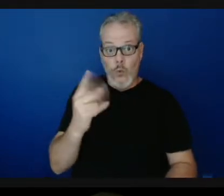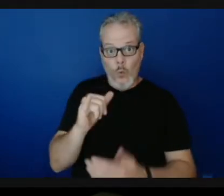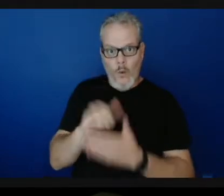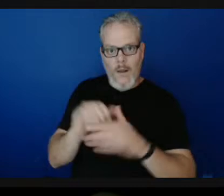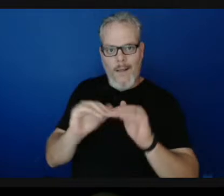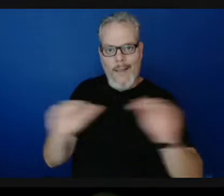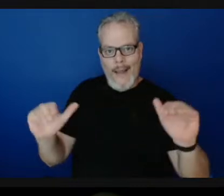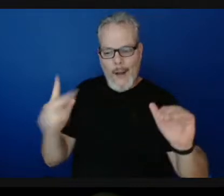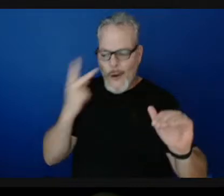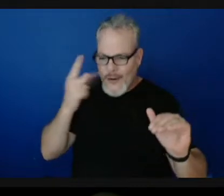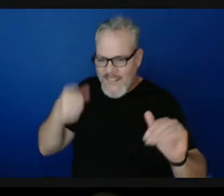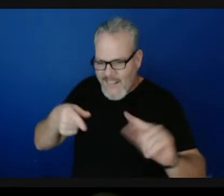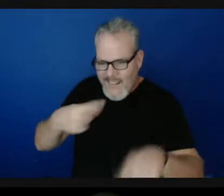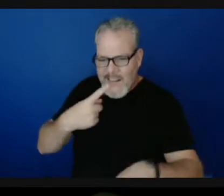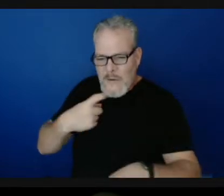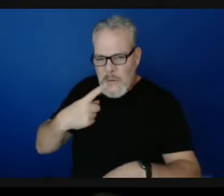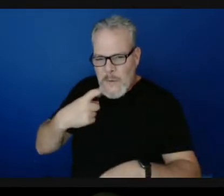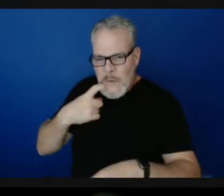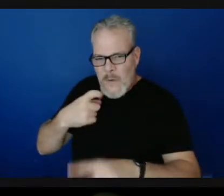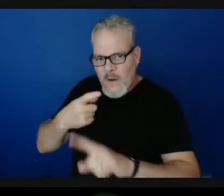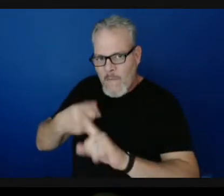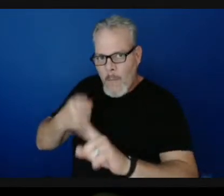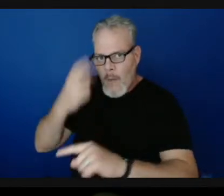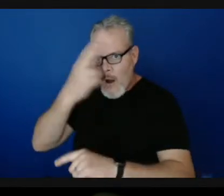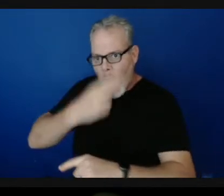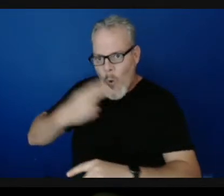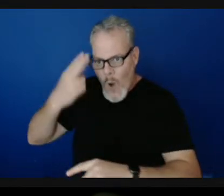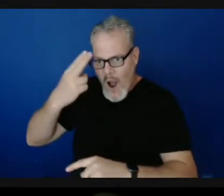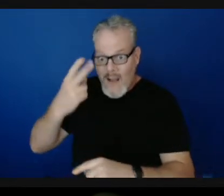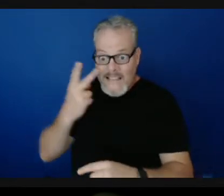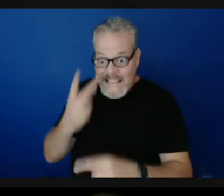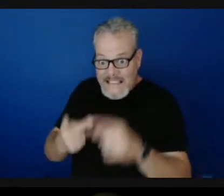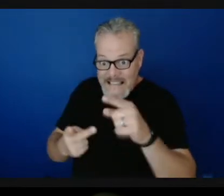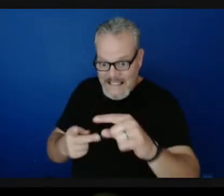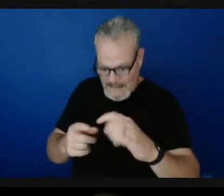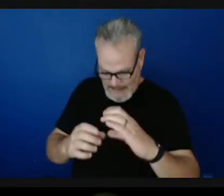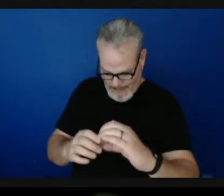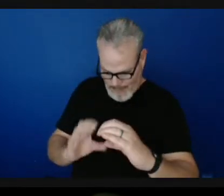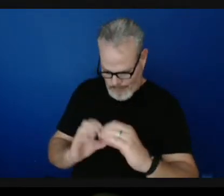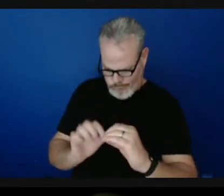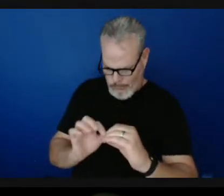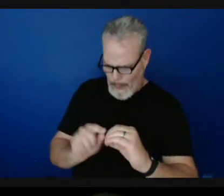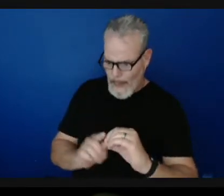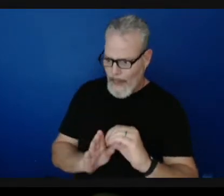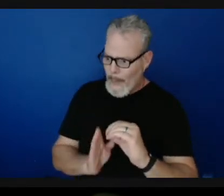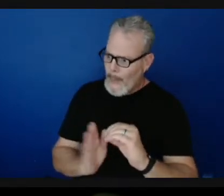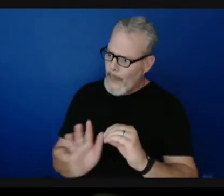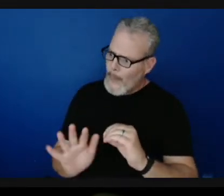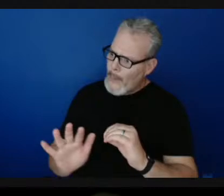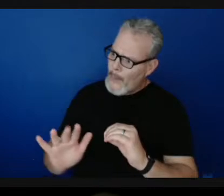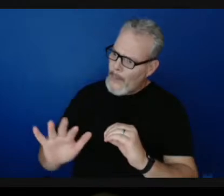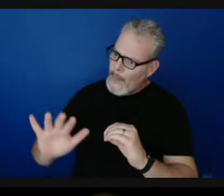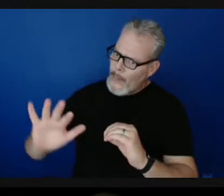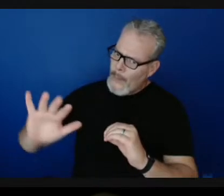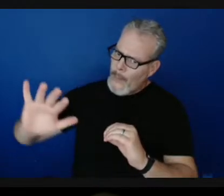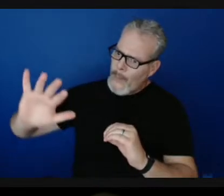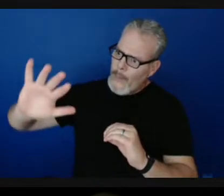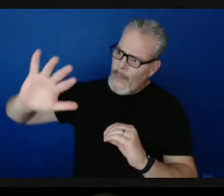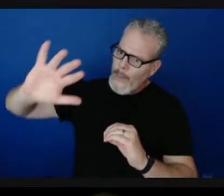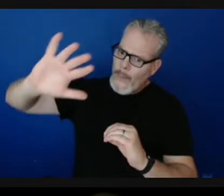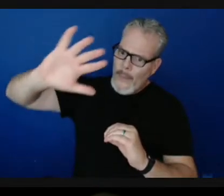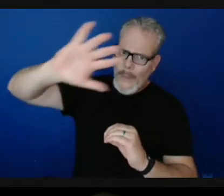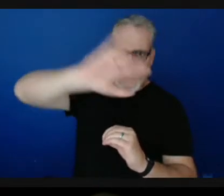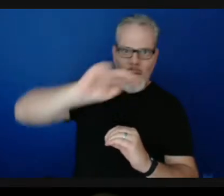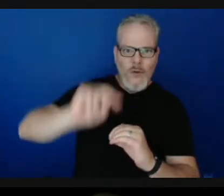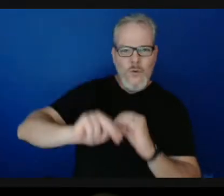Hawaii. But this might capture a little bit more of that northward plume that occurred over the last few days that was blown with the